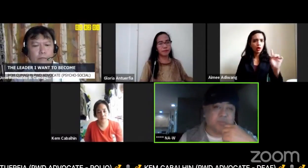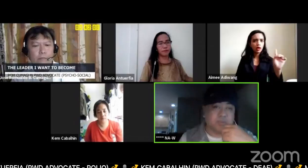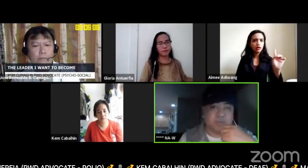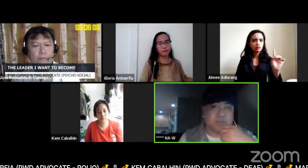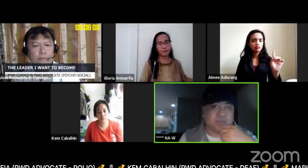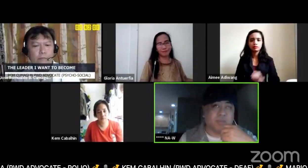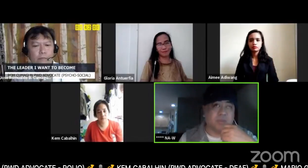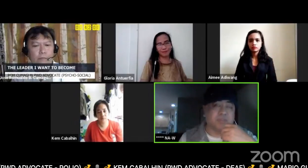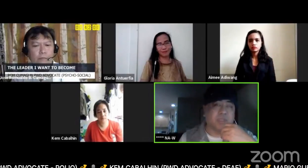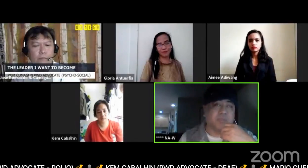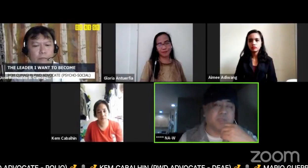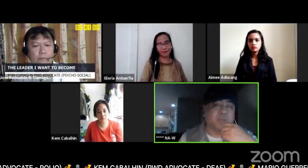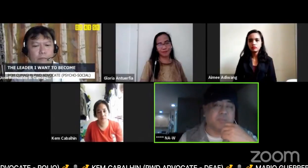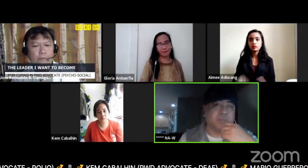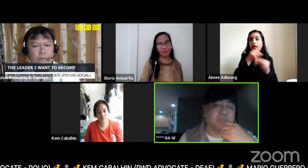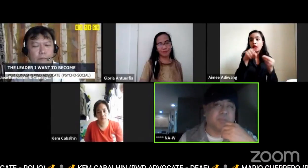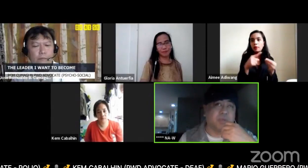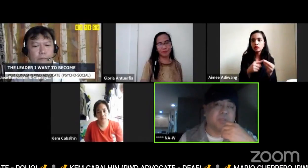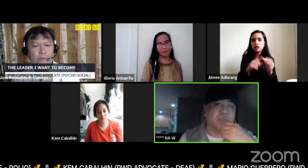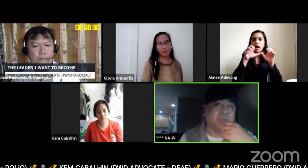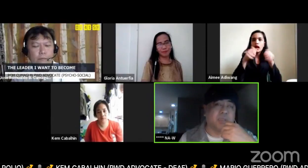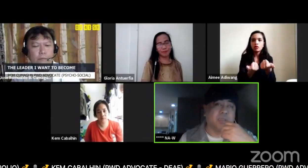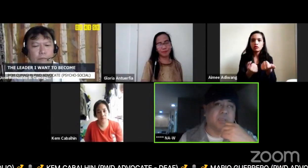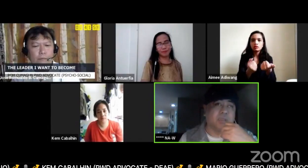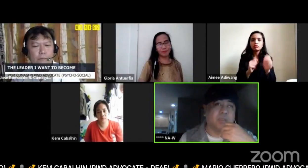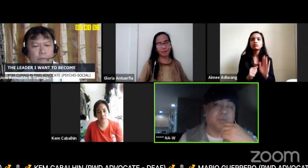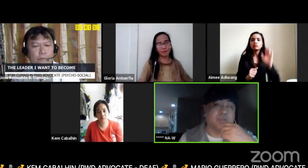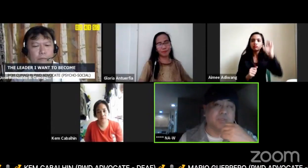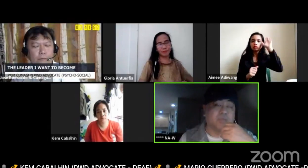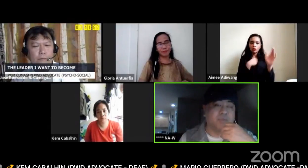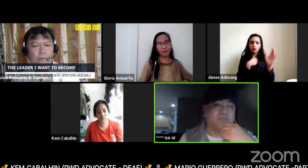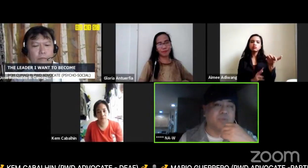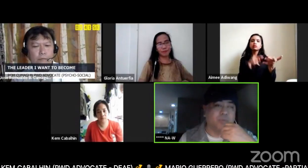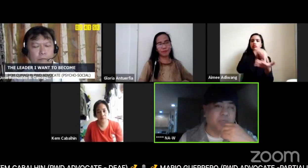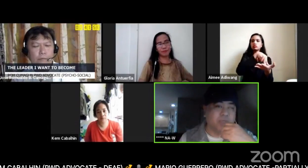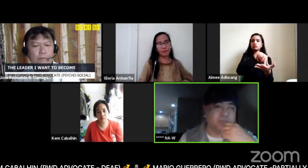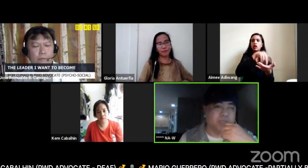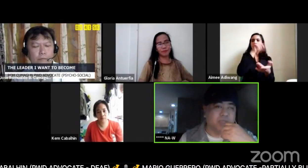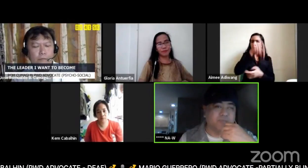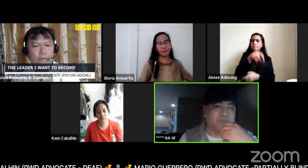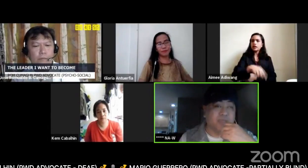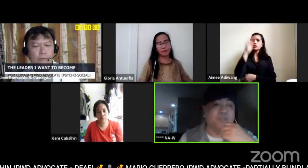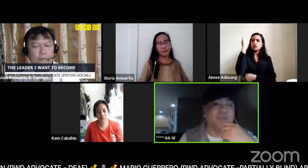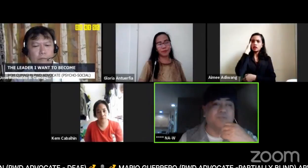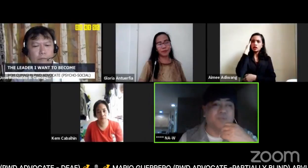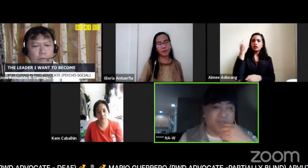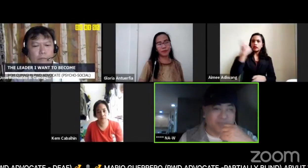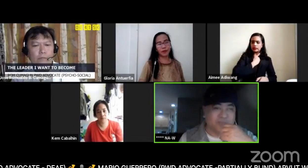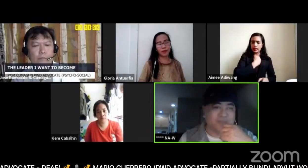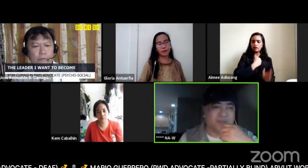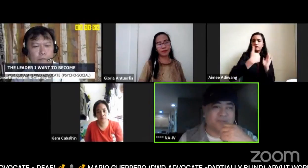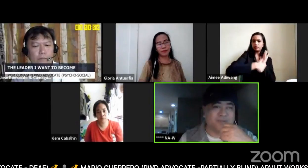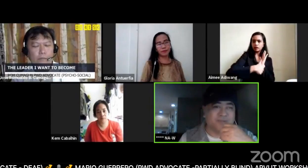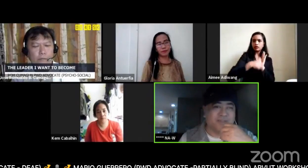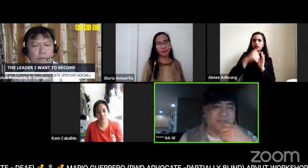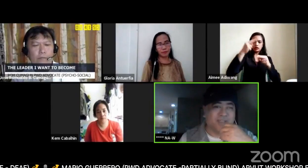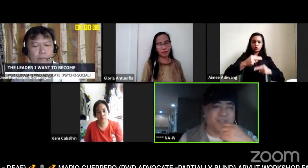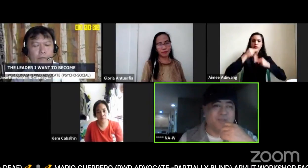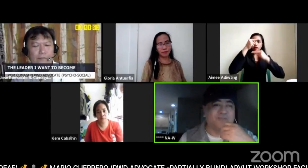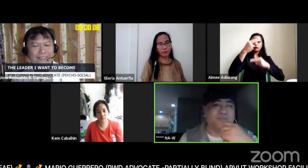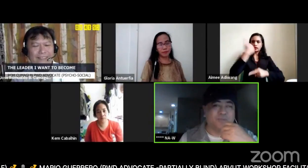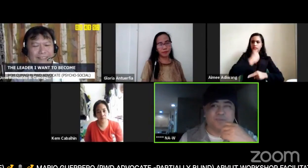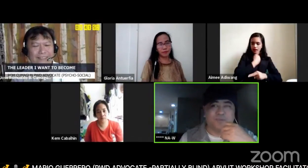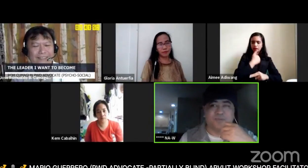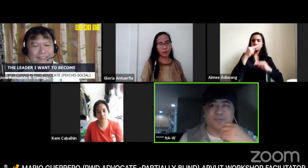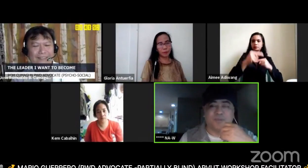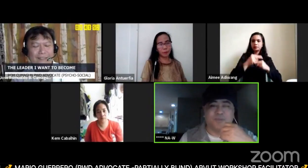from Rome, it's about stepping up. It's about you yourself. You have to nominate yourself, and then you have to elect yourself,